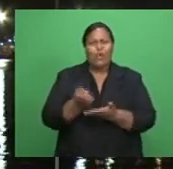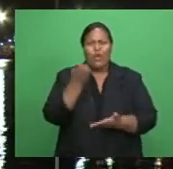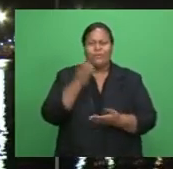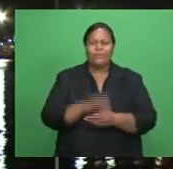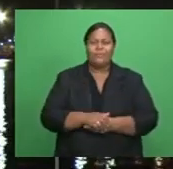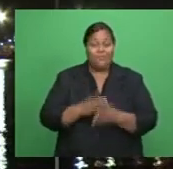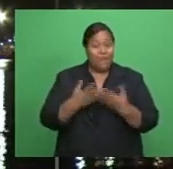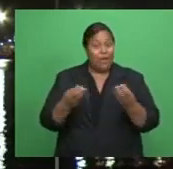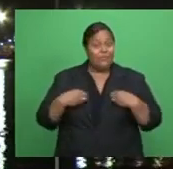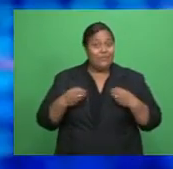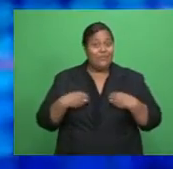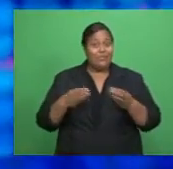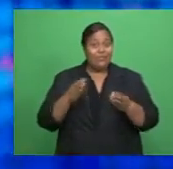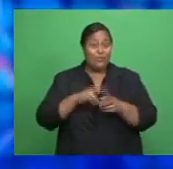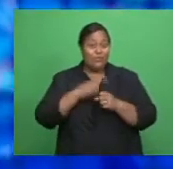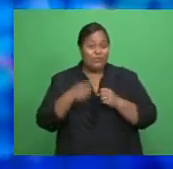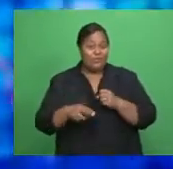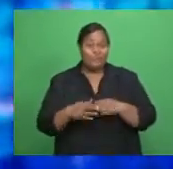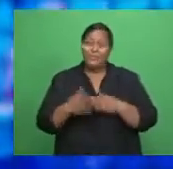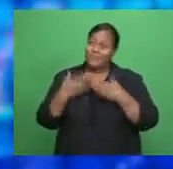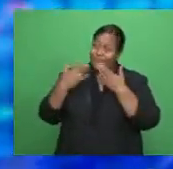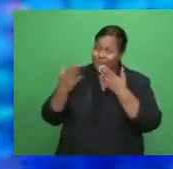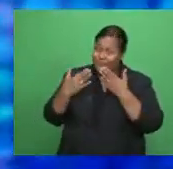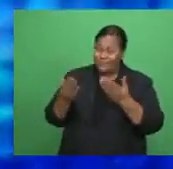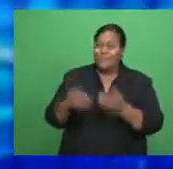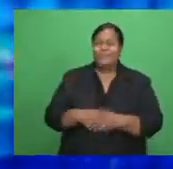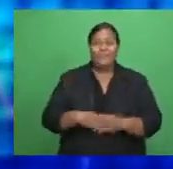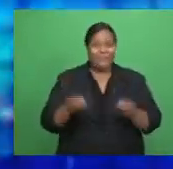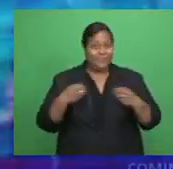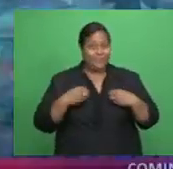from business. Thanks, Jackie. In business tonight,